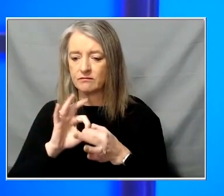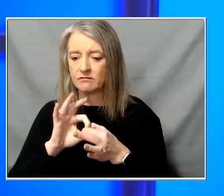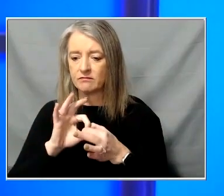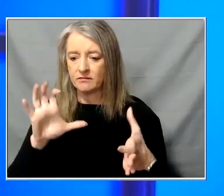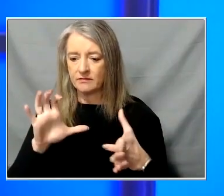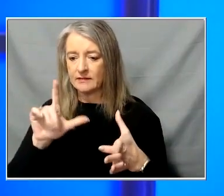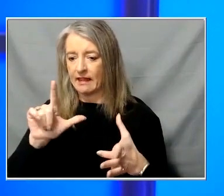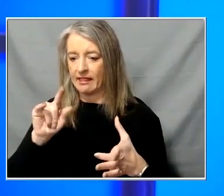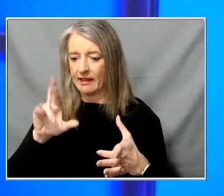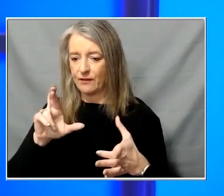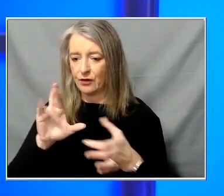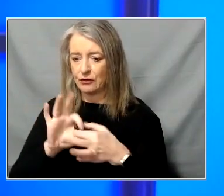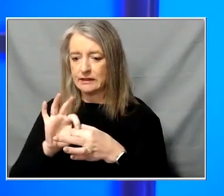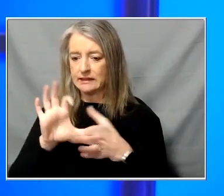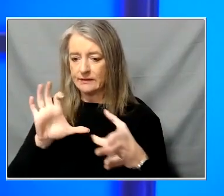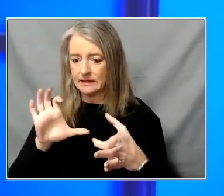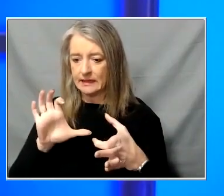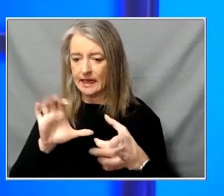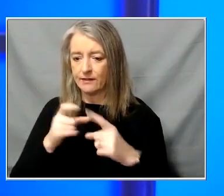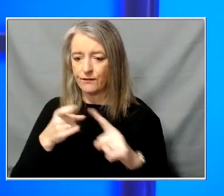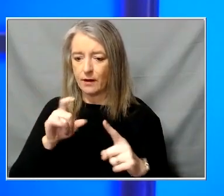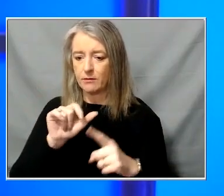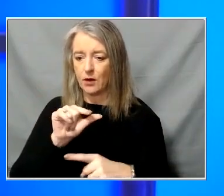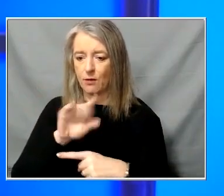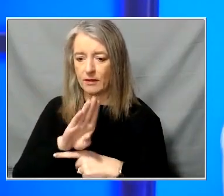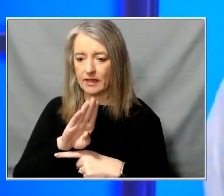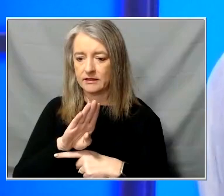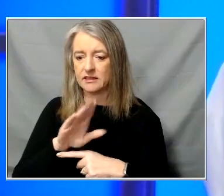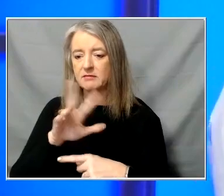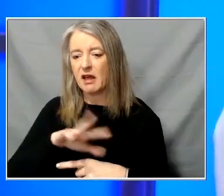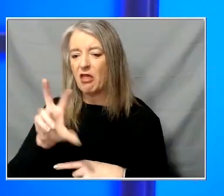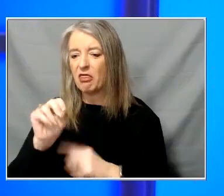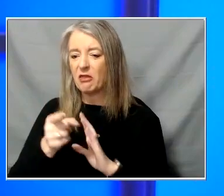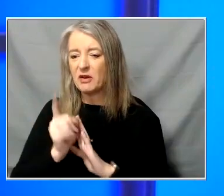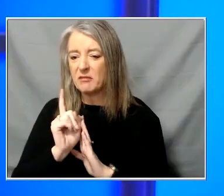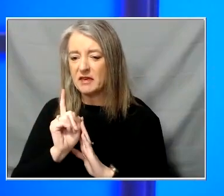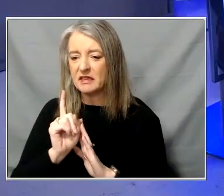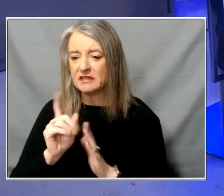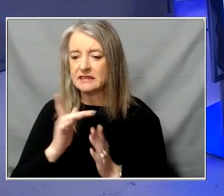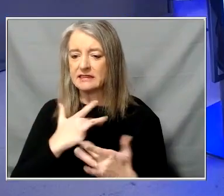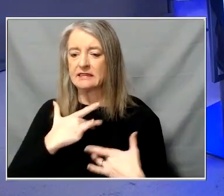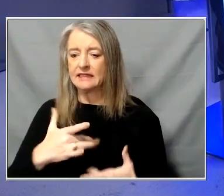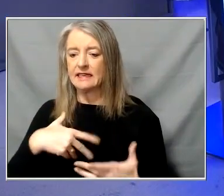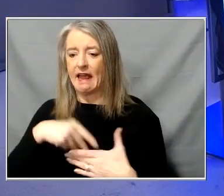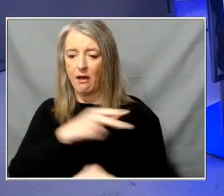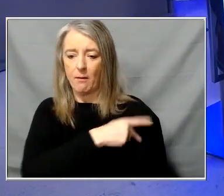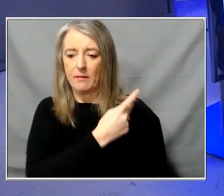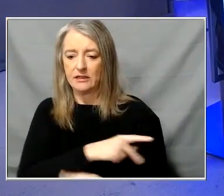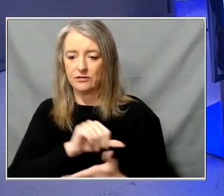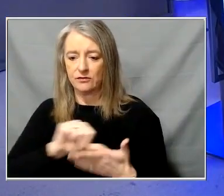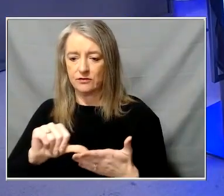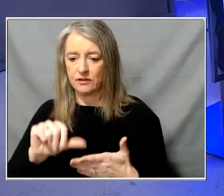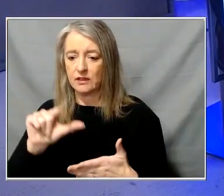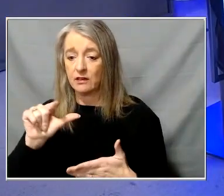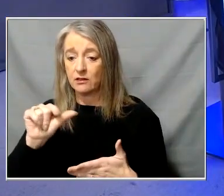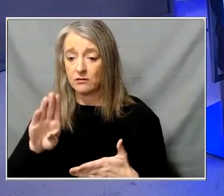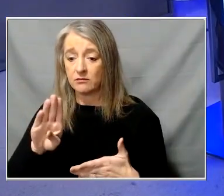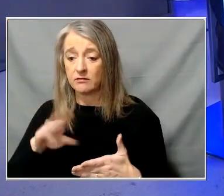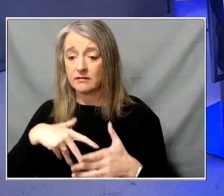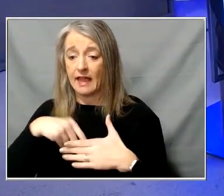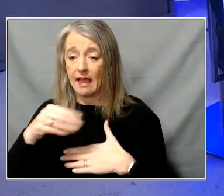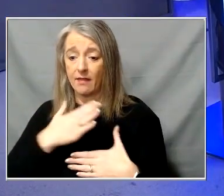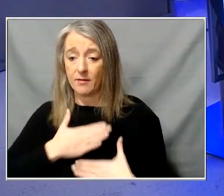near the belly button and about 3 or 4 5-millimeter incisions, and through those small incisions we can do some pretty big surgeries. And